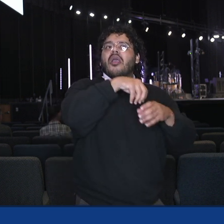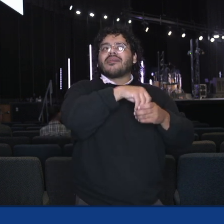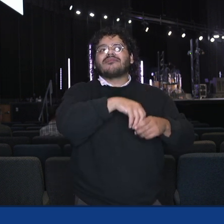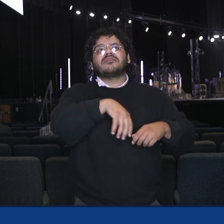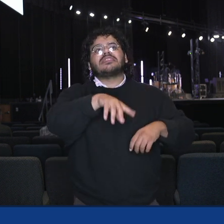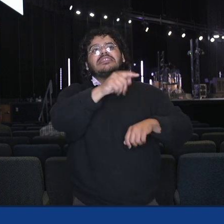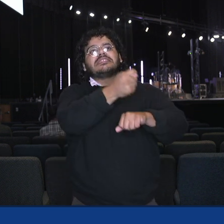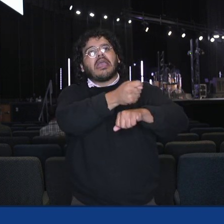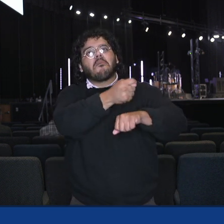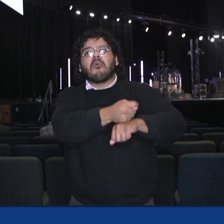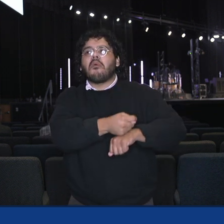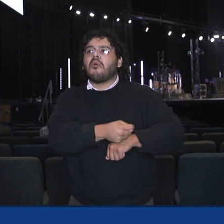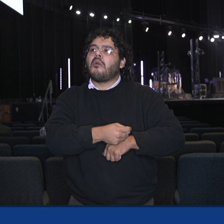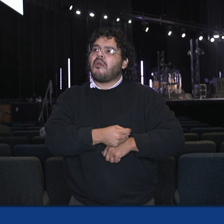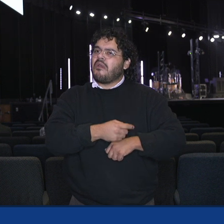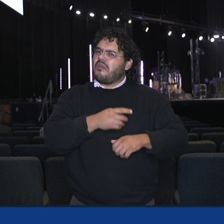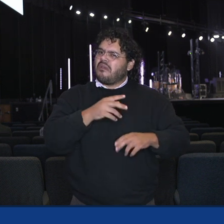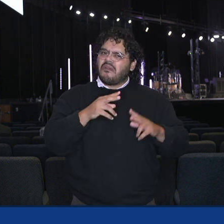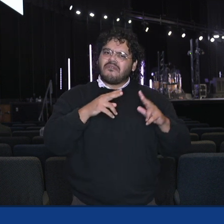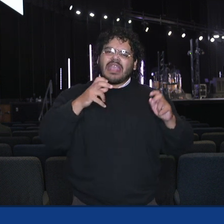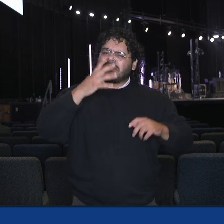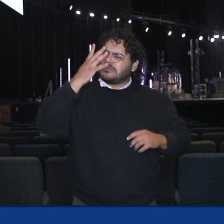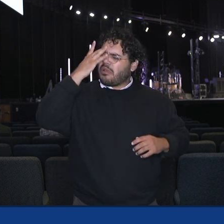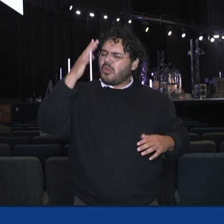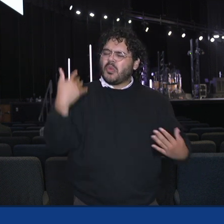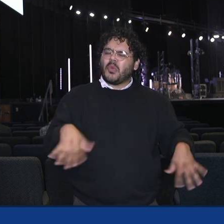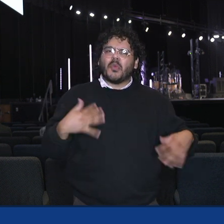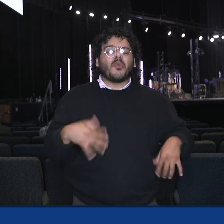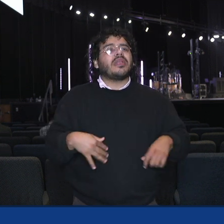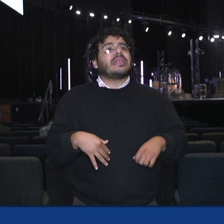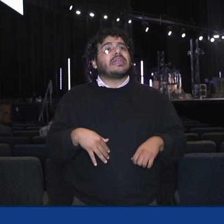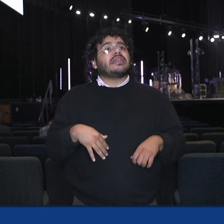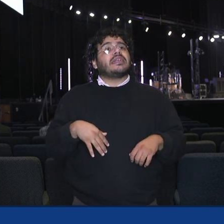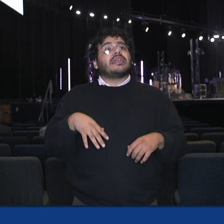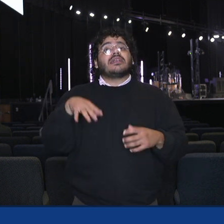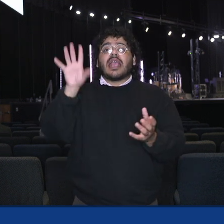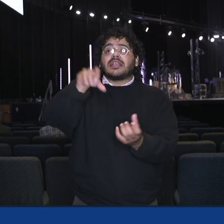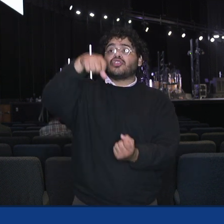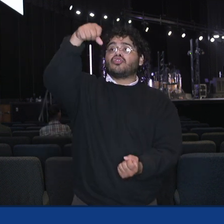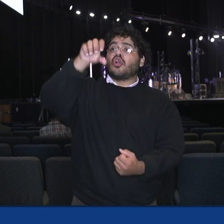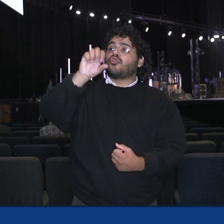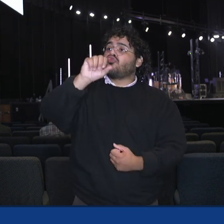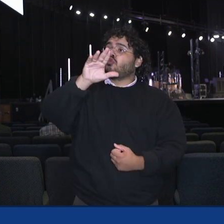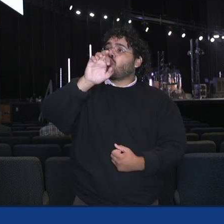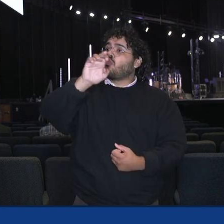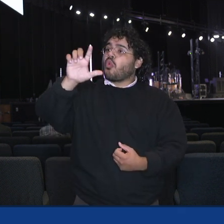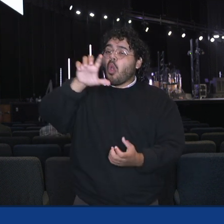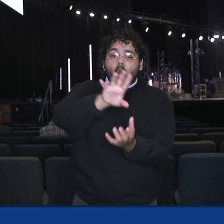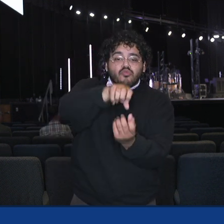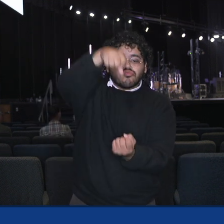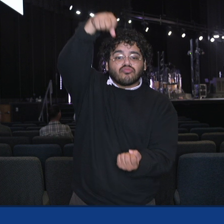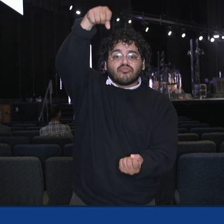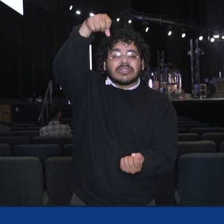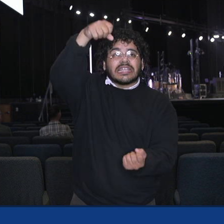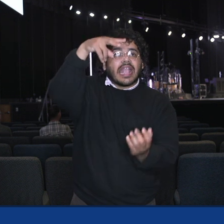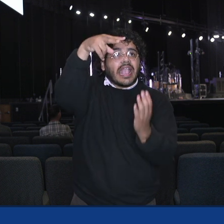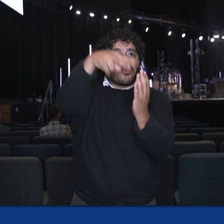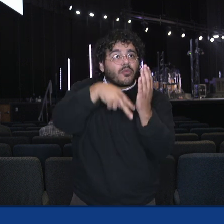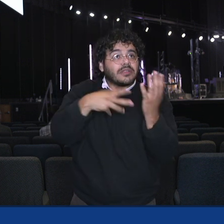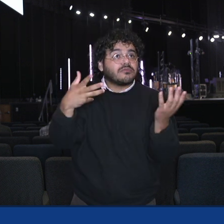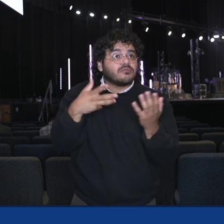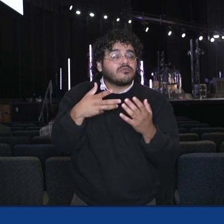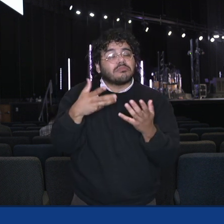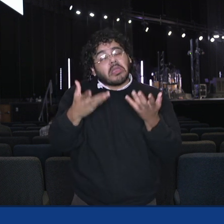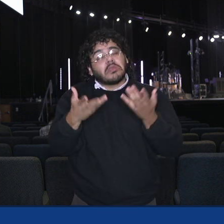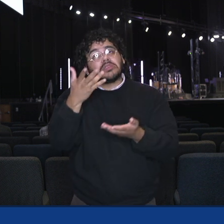He shows up and he opens up the scroll and he begins to read a text. Here's the text that Jesus reads. Some of you are